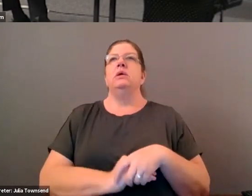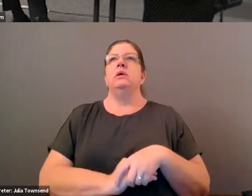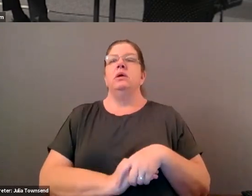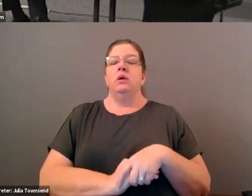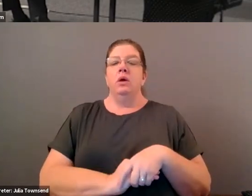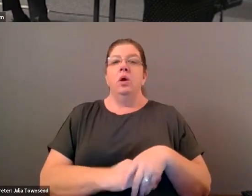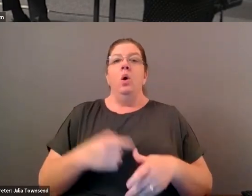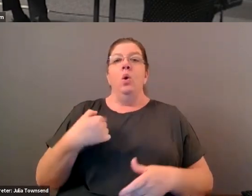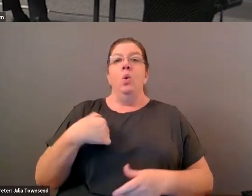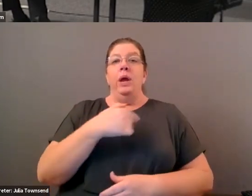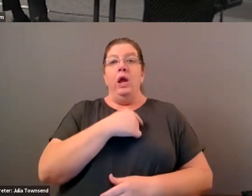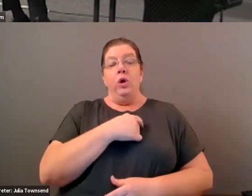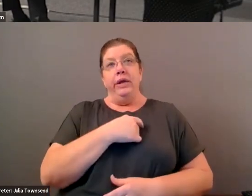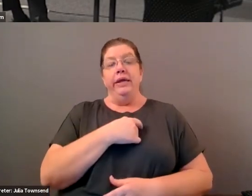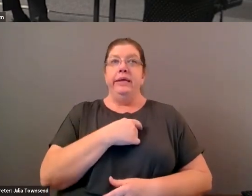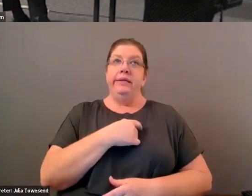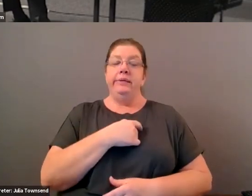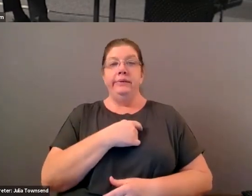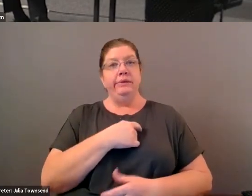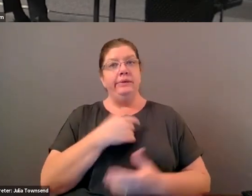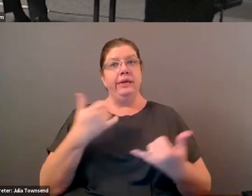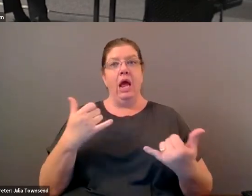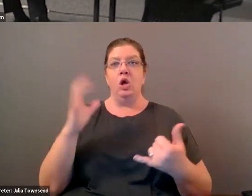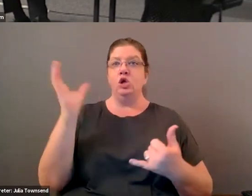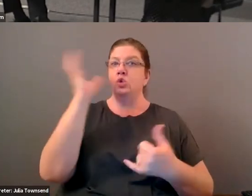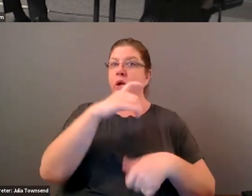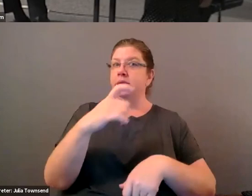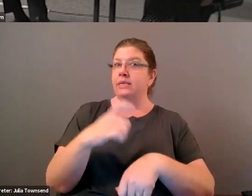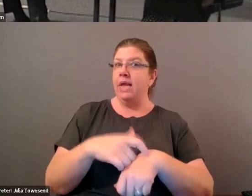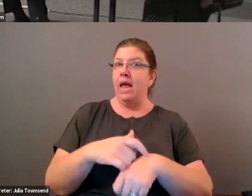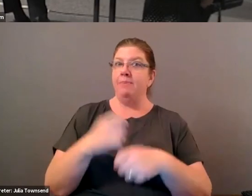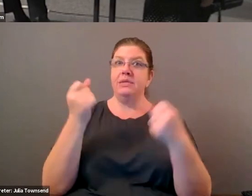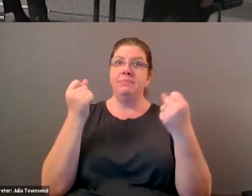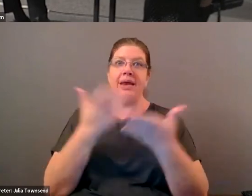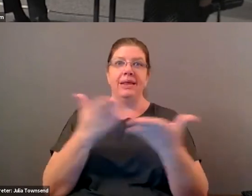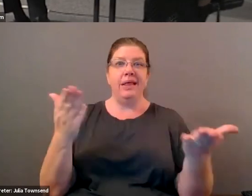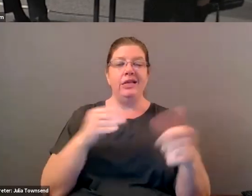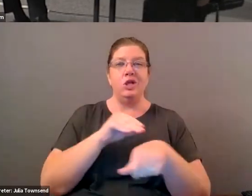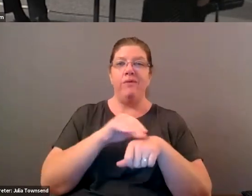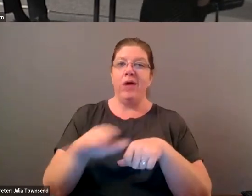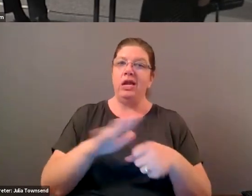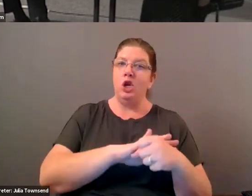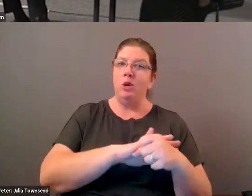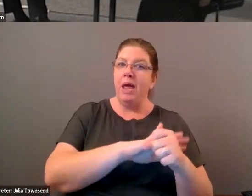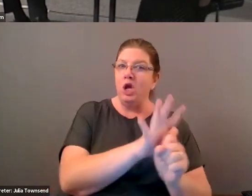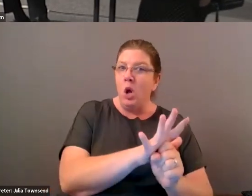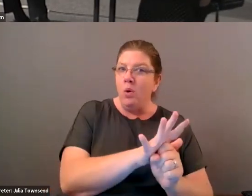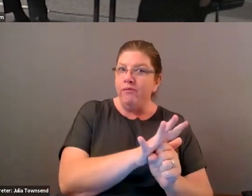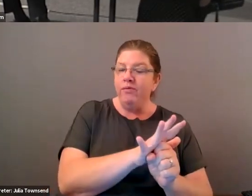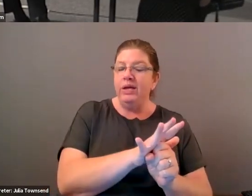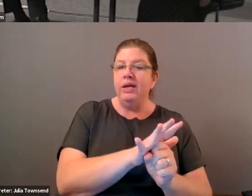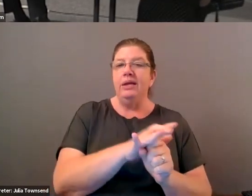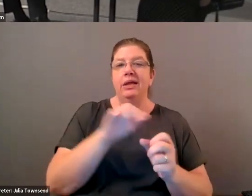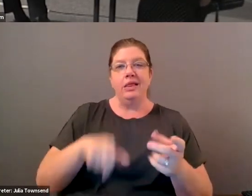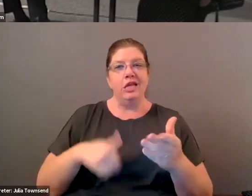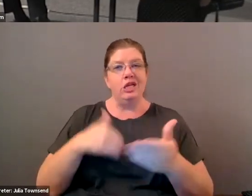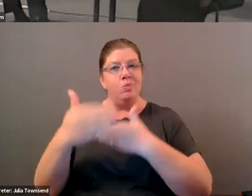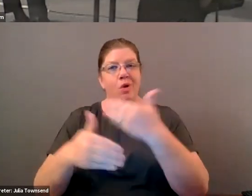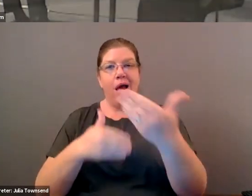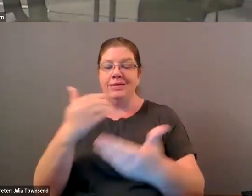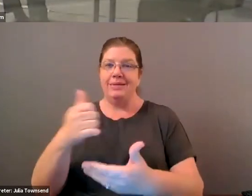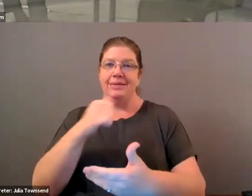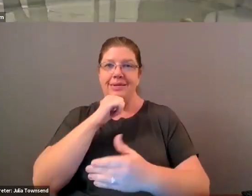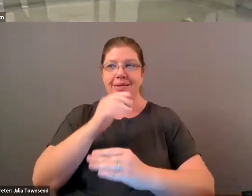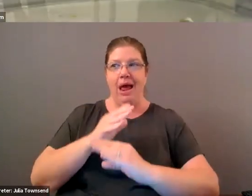We are in sort of strange times as many things that are affected by COVID. This process is not immune to